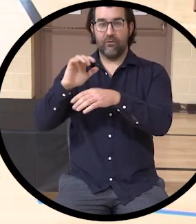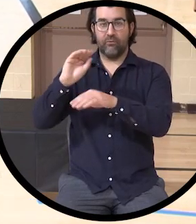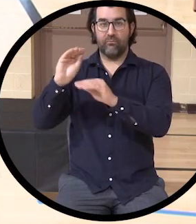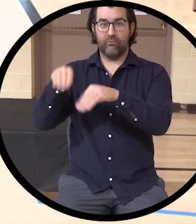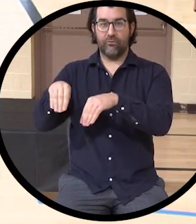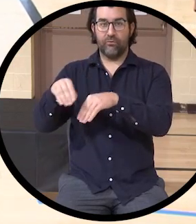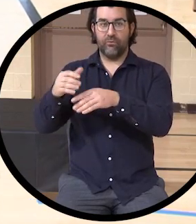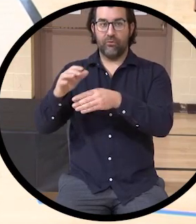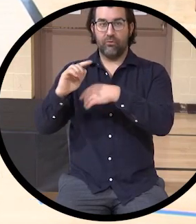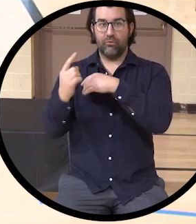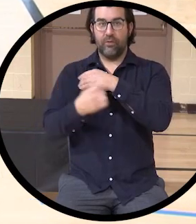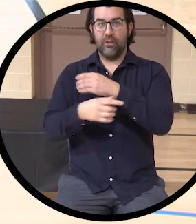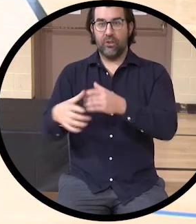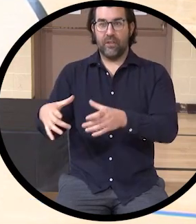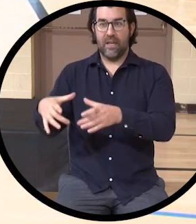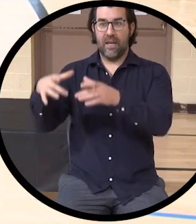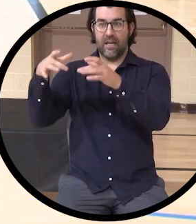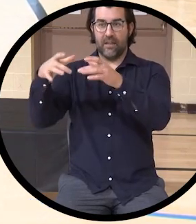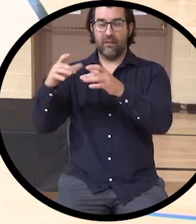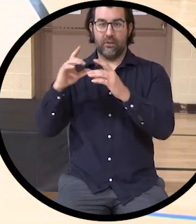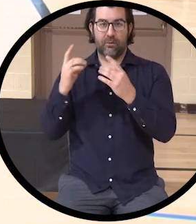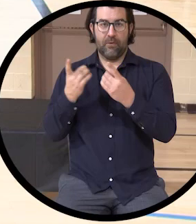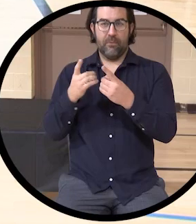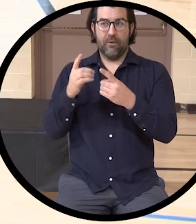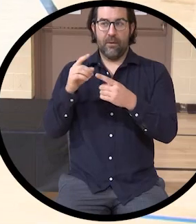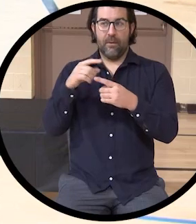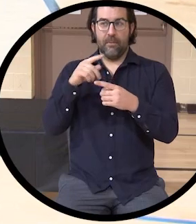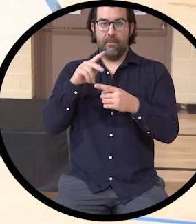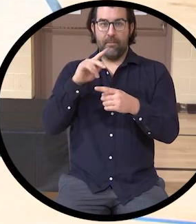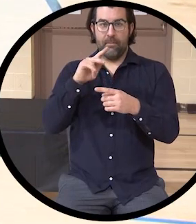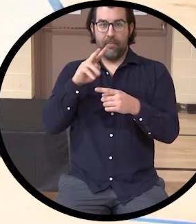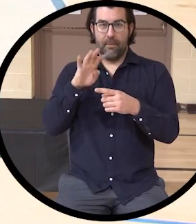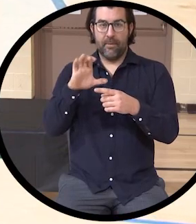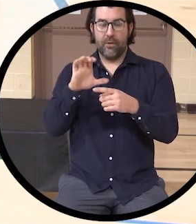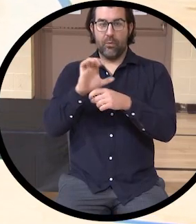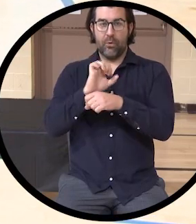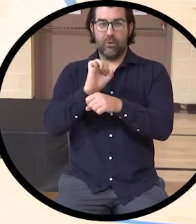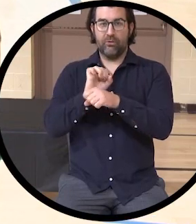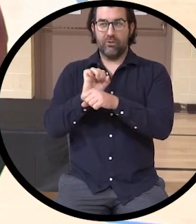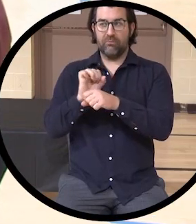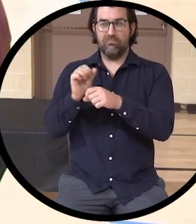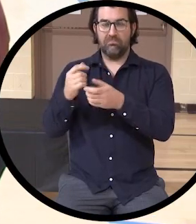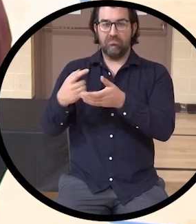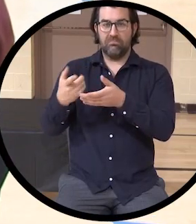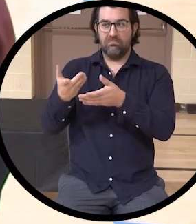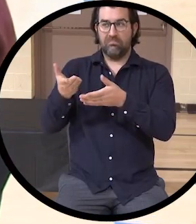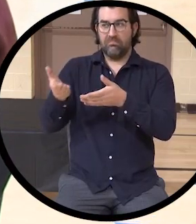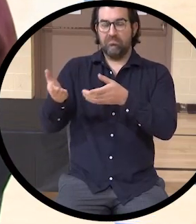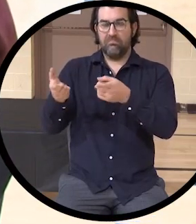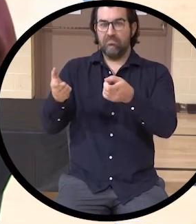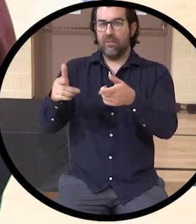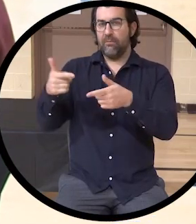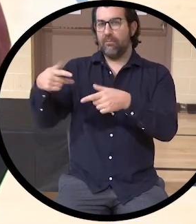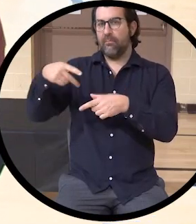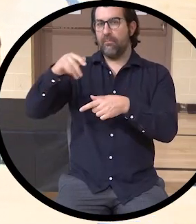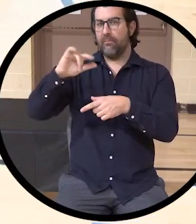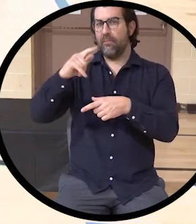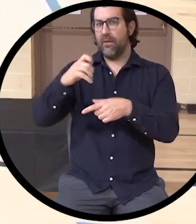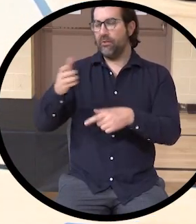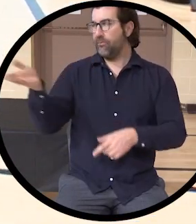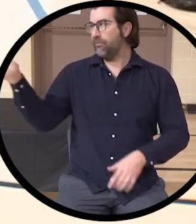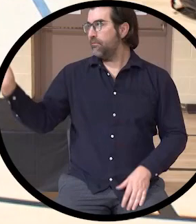via 311, and it's something that our Department of Public Works can look into. But I'll let Paige talk about it from a project context.